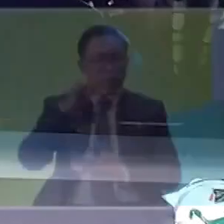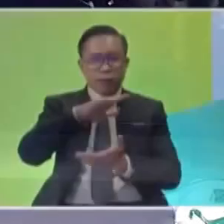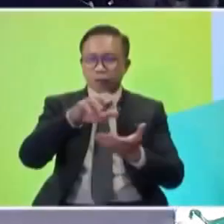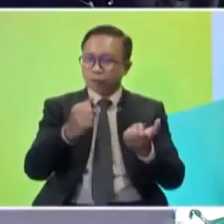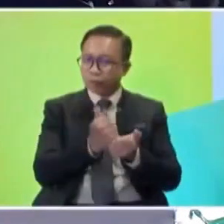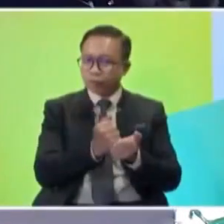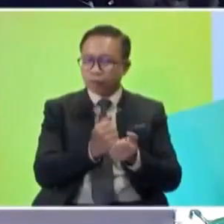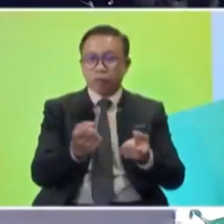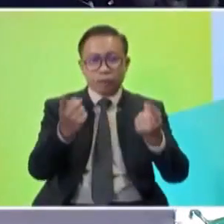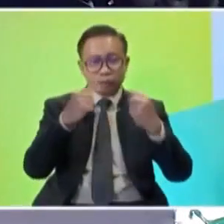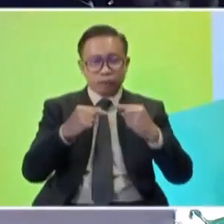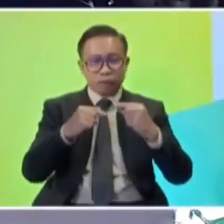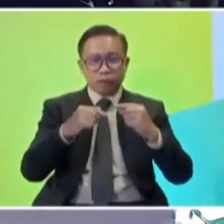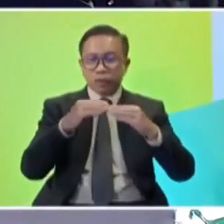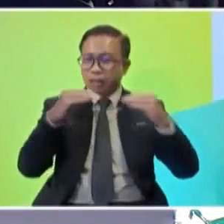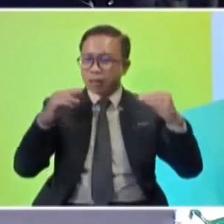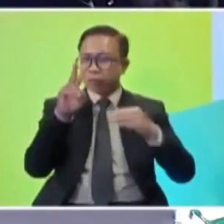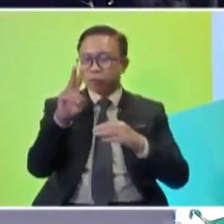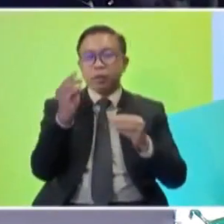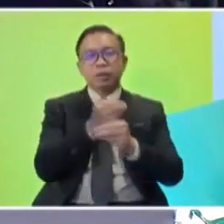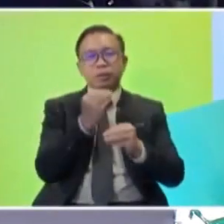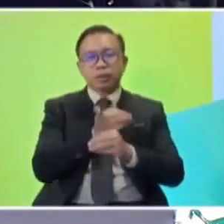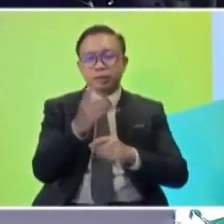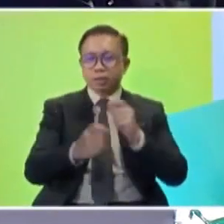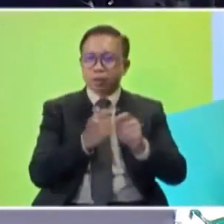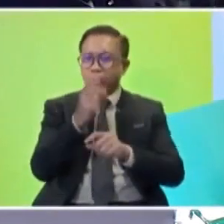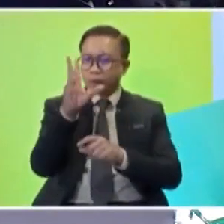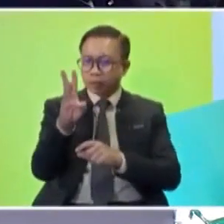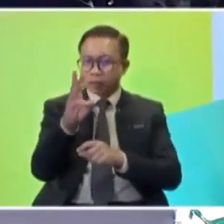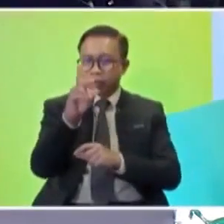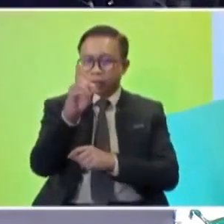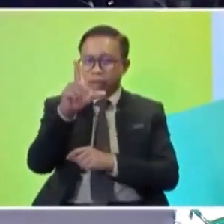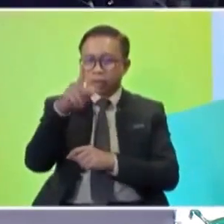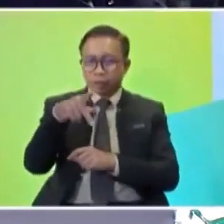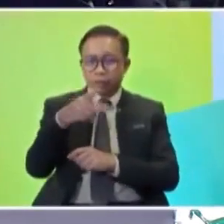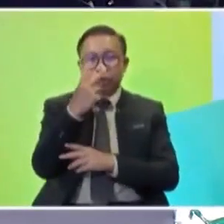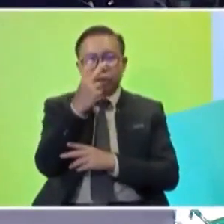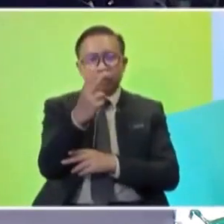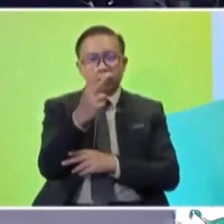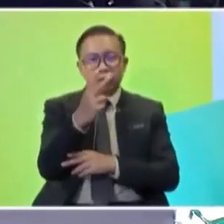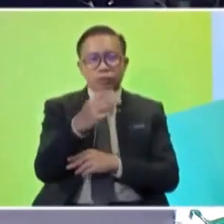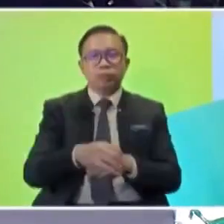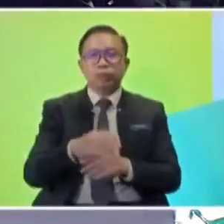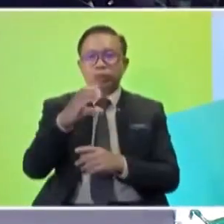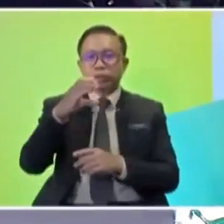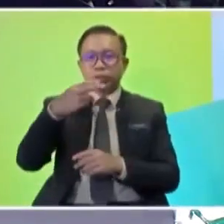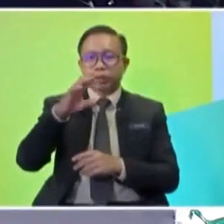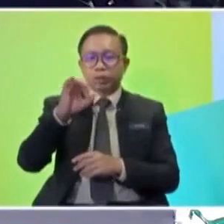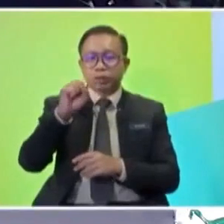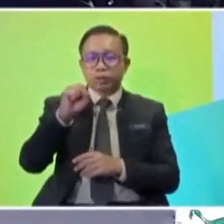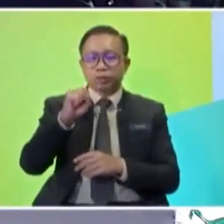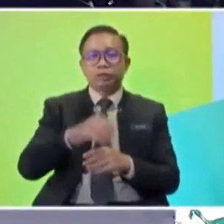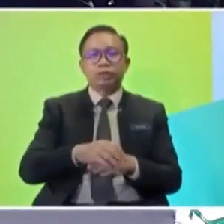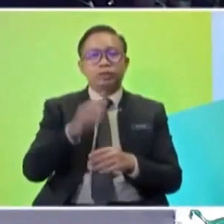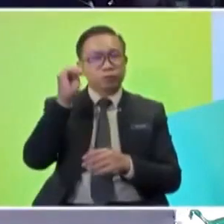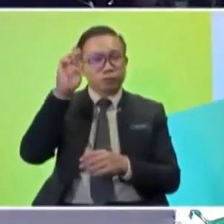Welcome back to Tahap 2 for Mathematics Tahun 6 DLP, and you're watching with me, Chris MJ, as well as Mr.